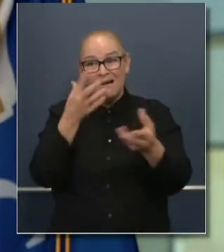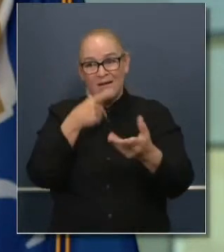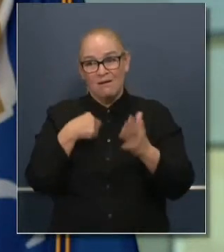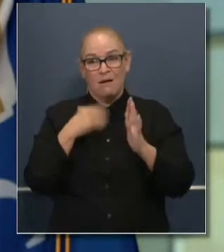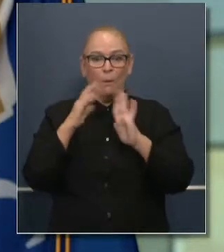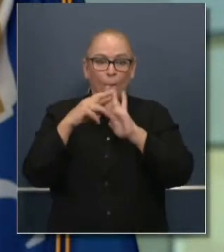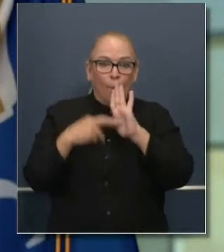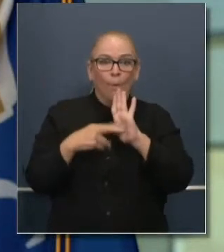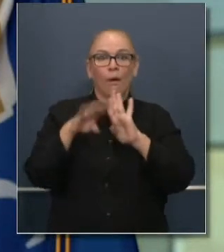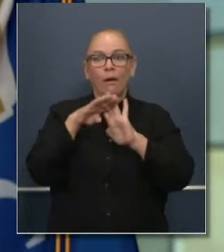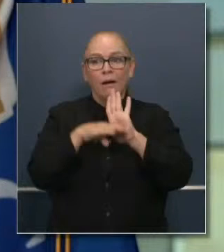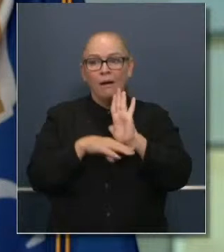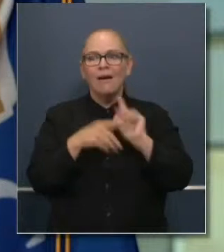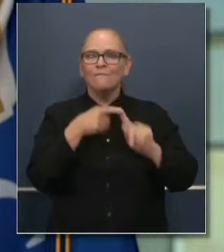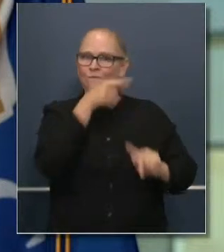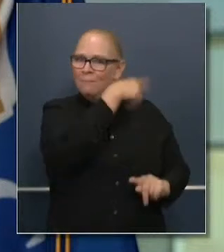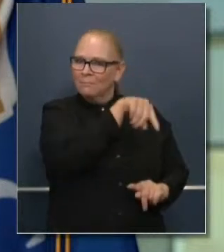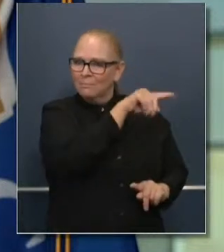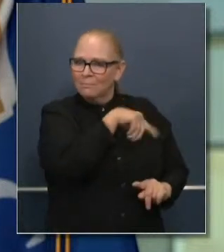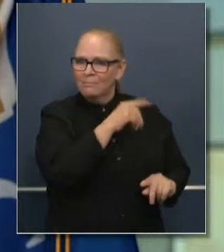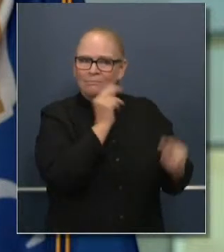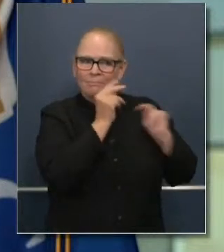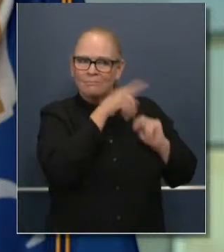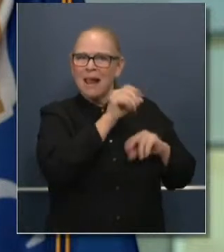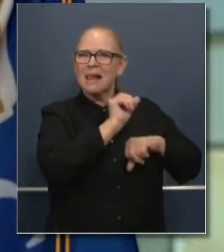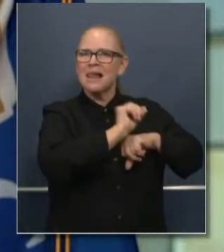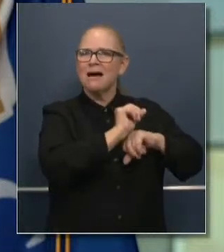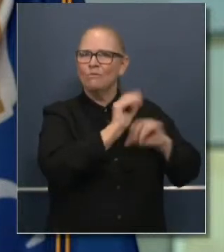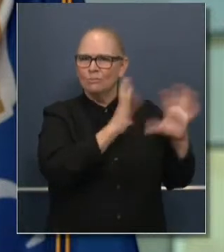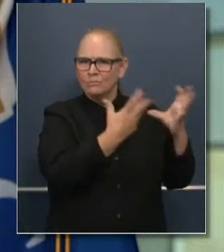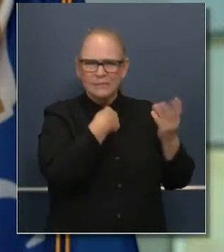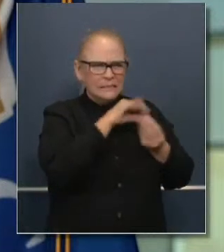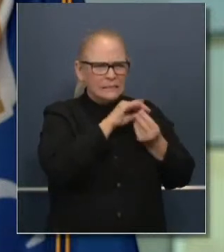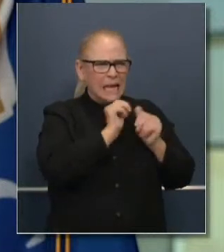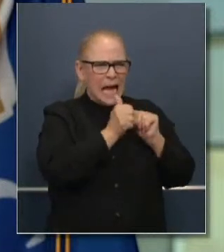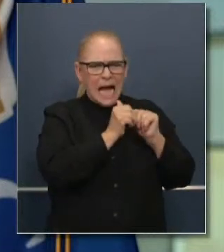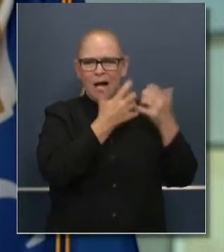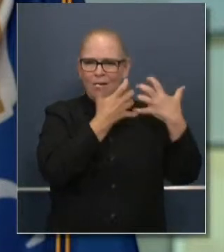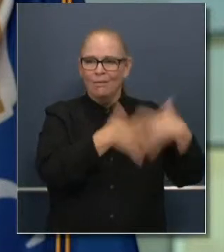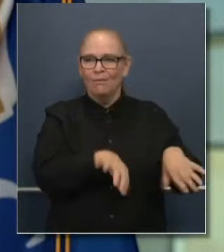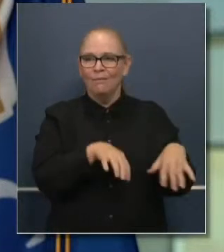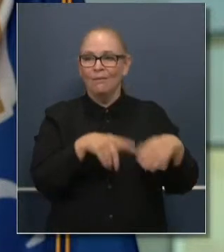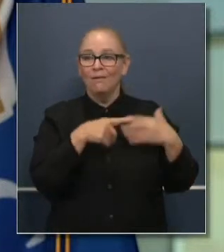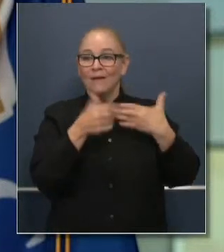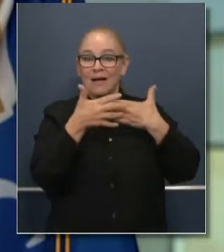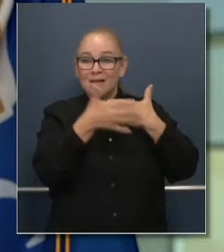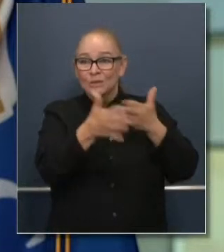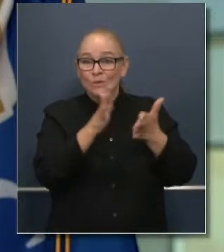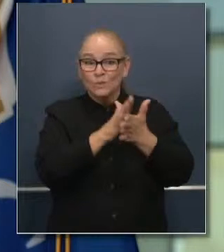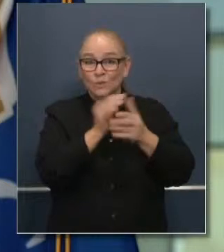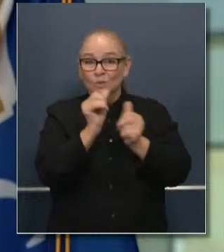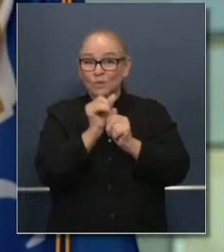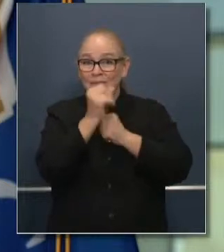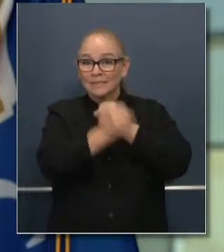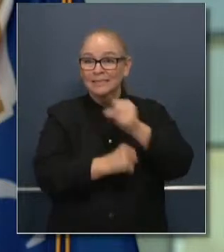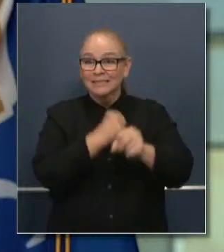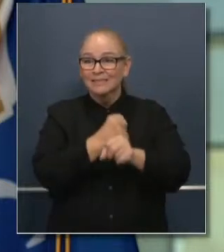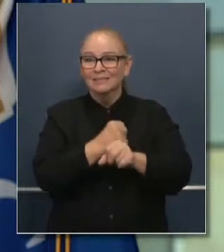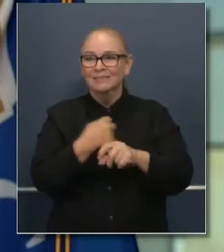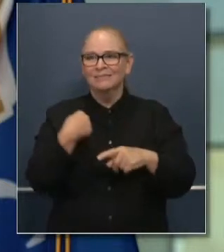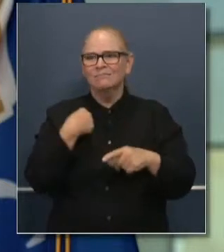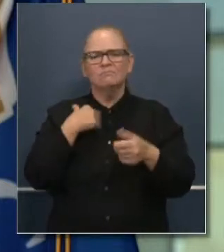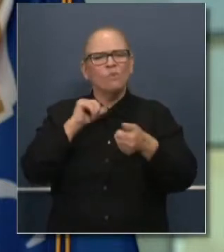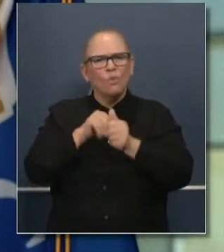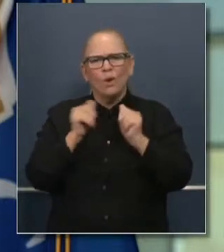out and the announcement we made a few weeks ago as it relates to the upcoming school year. It's been done in the spirit of collaboration